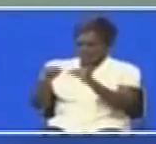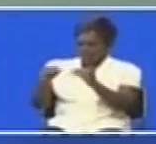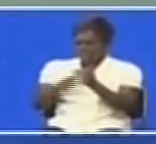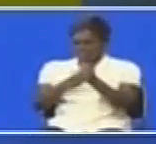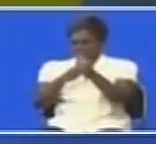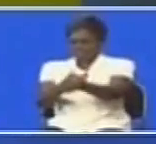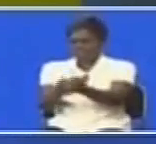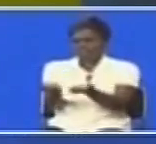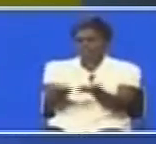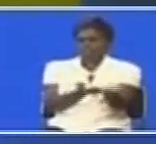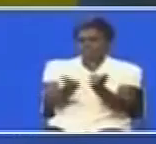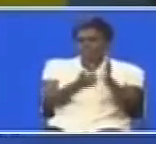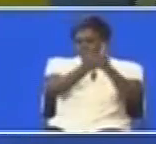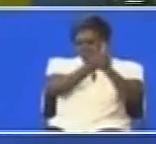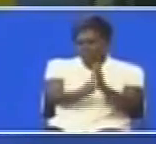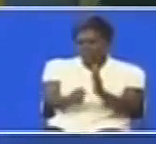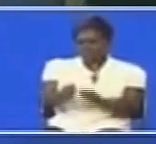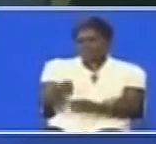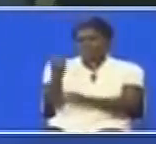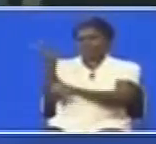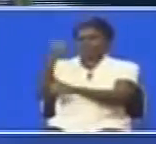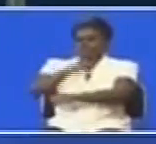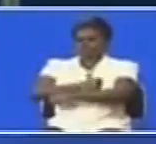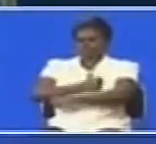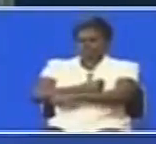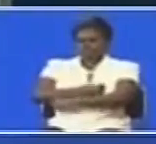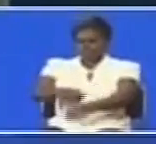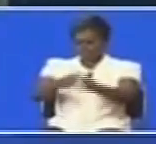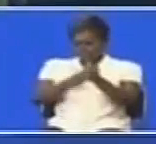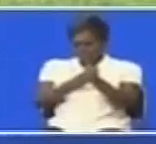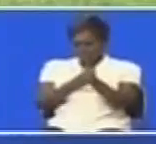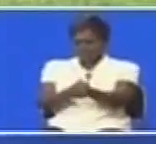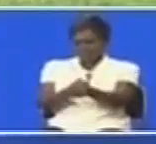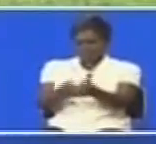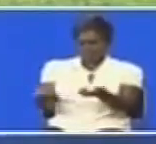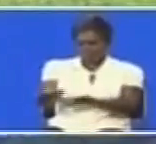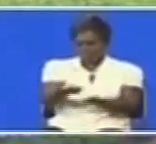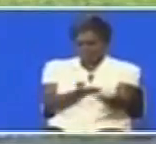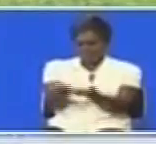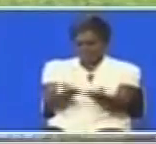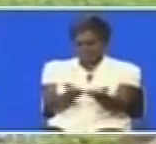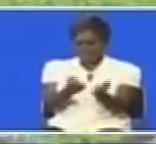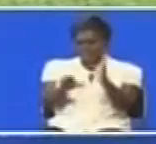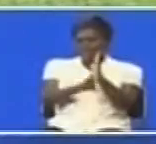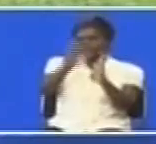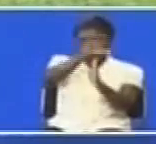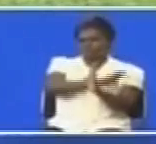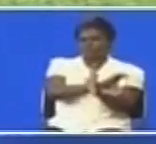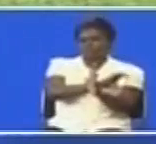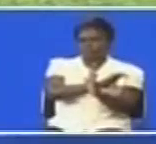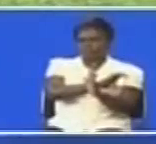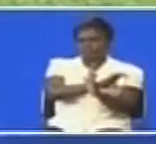and entrepreneurial skills to high school girls. Leadership and entrepreneurship curriculum will